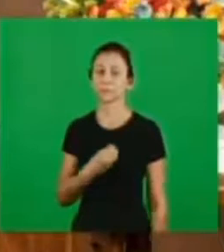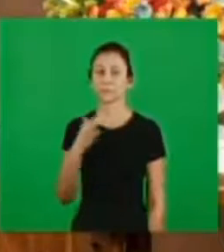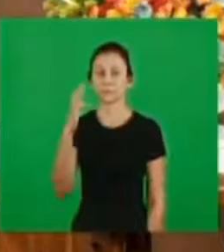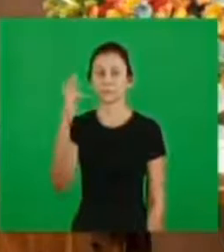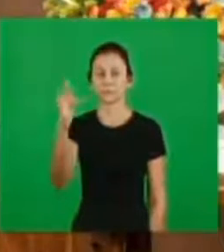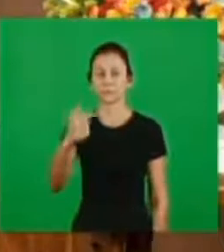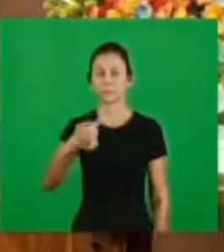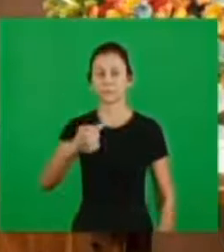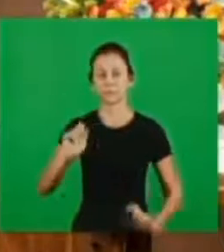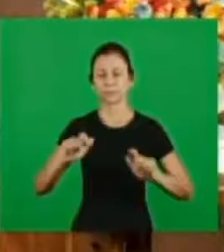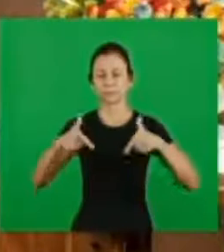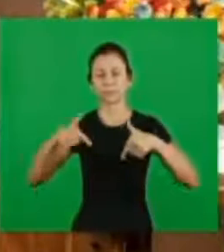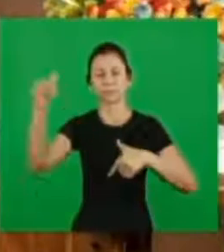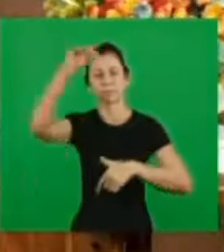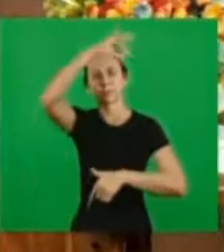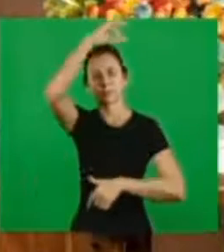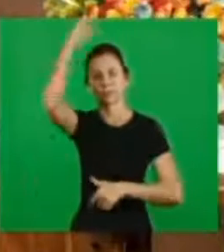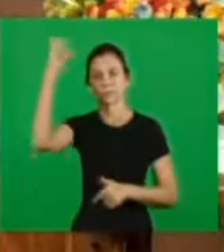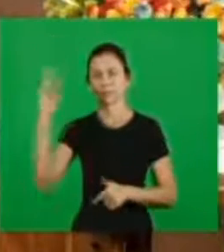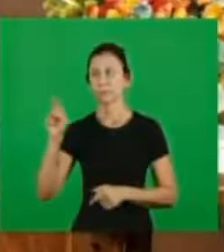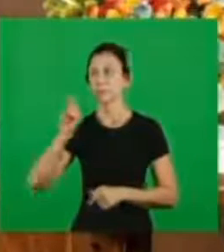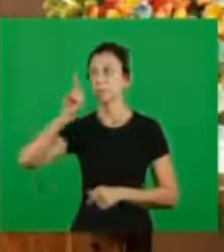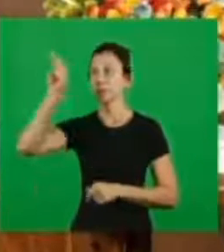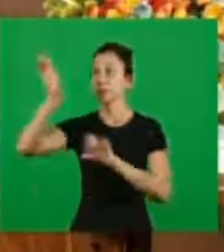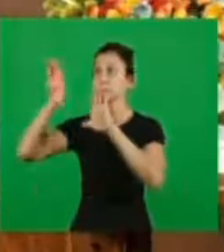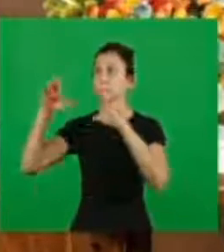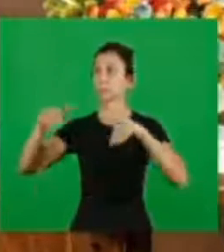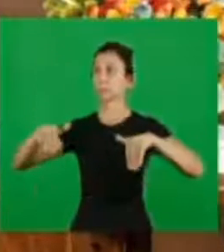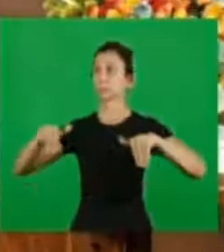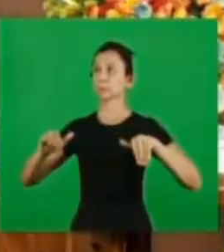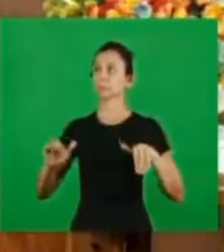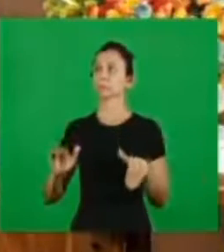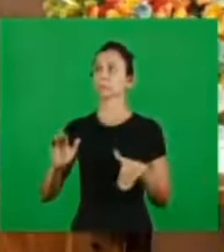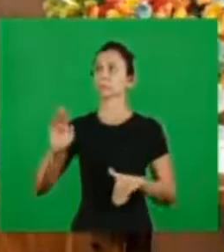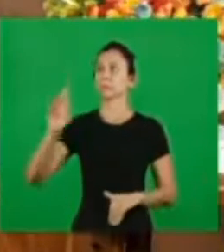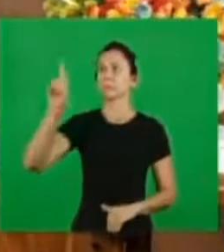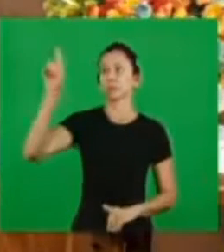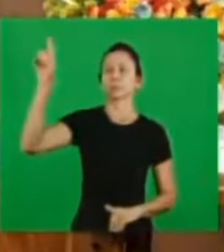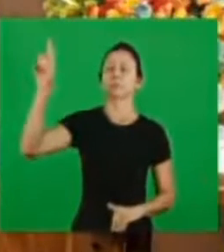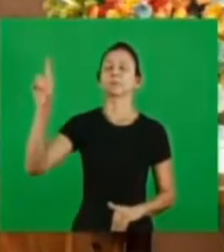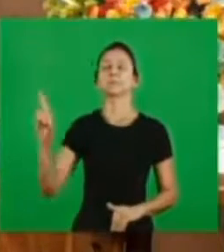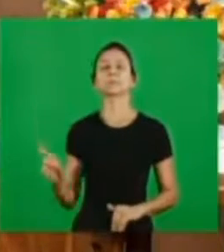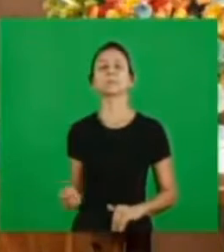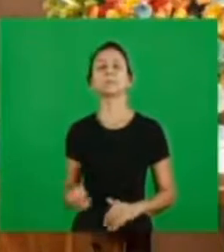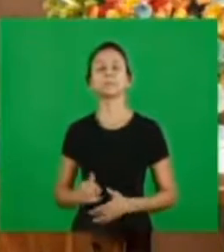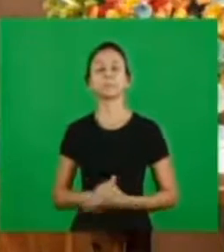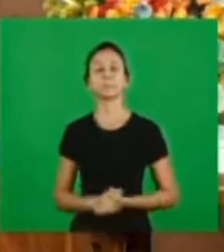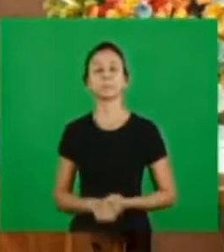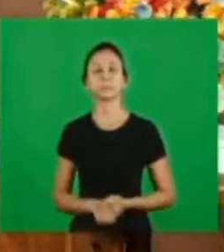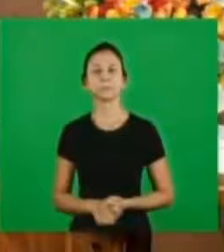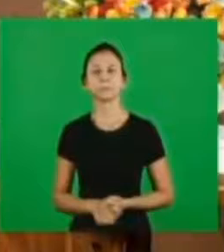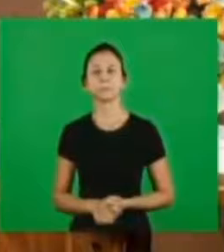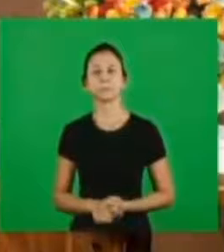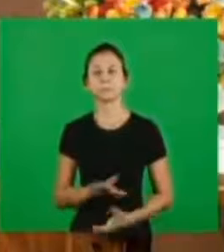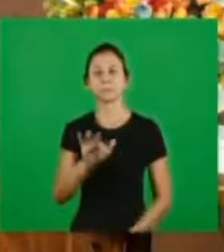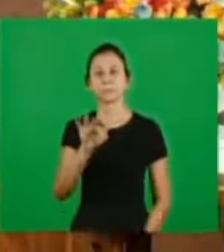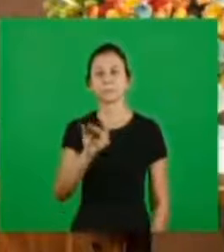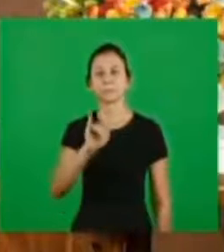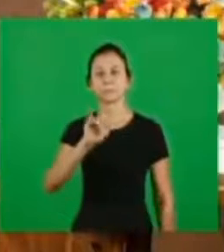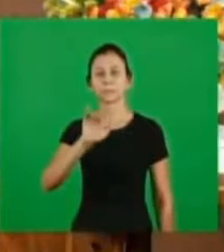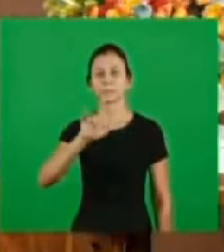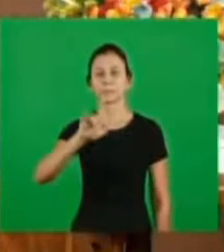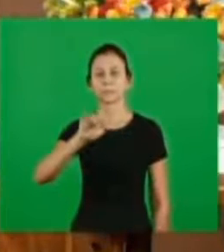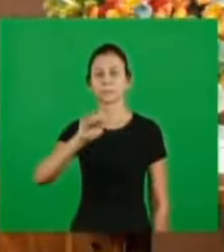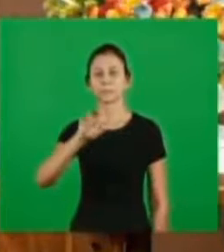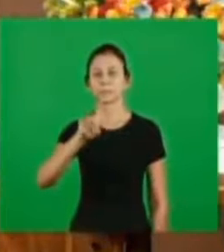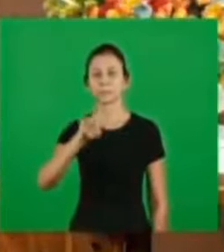The one who is, who was, and is to come, the seven spirits are in the presence of God on the throne. And second to last is